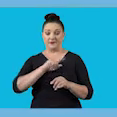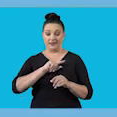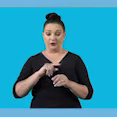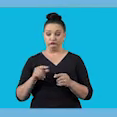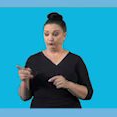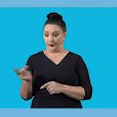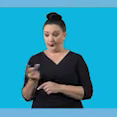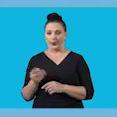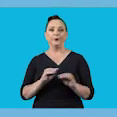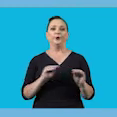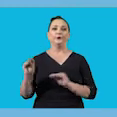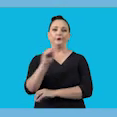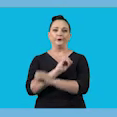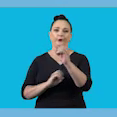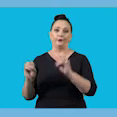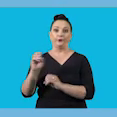to diffuse.